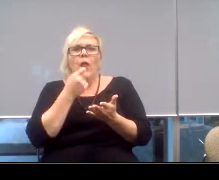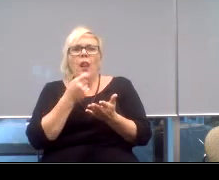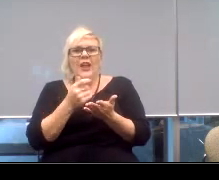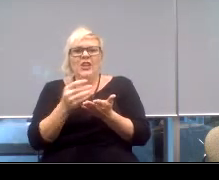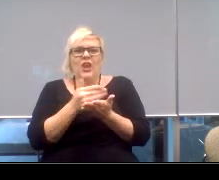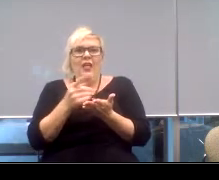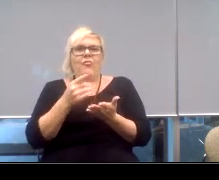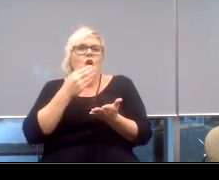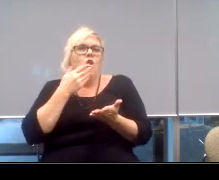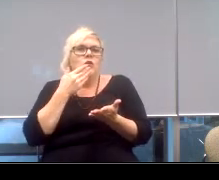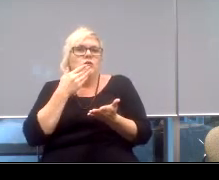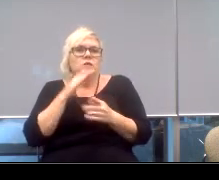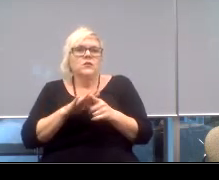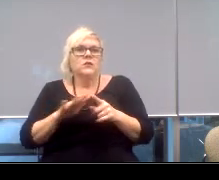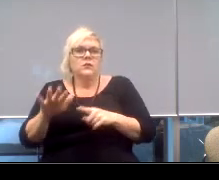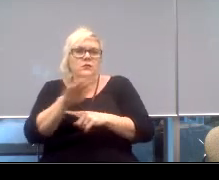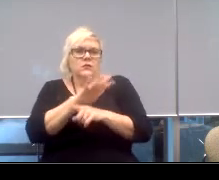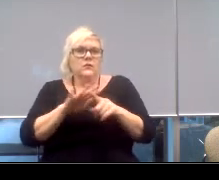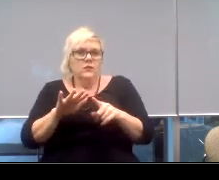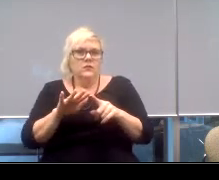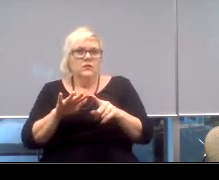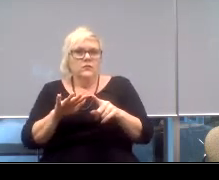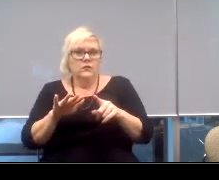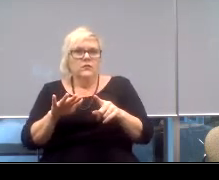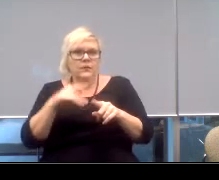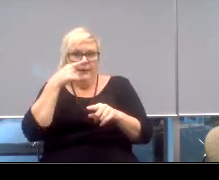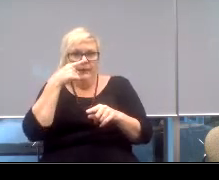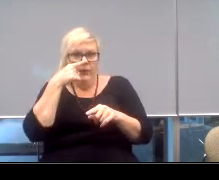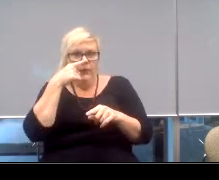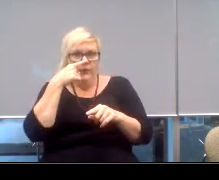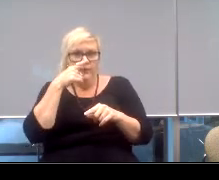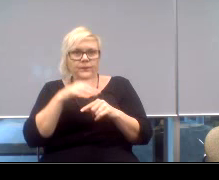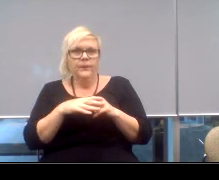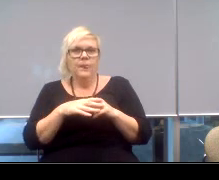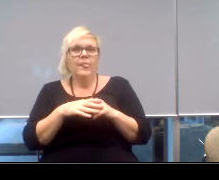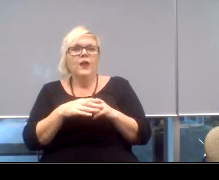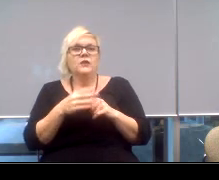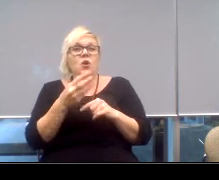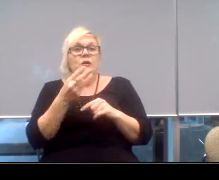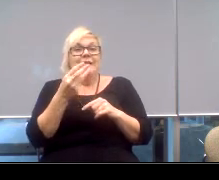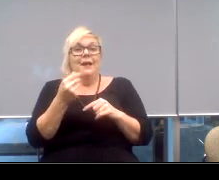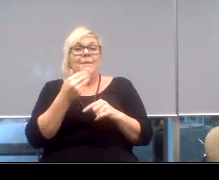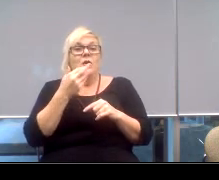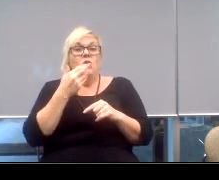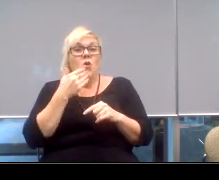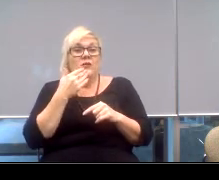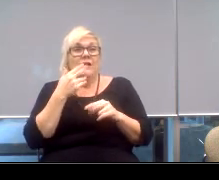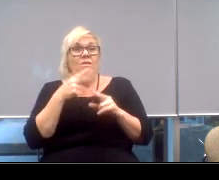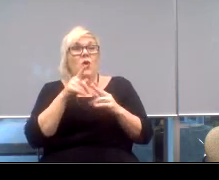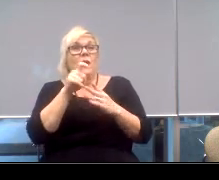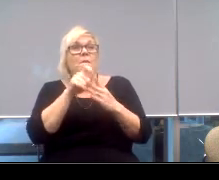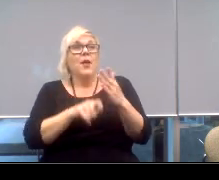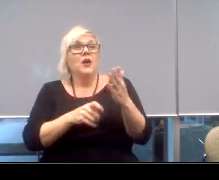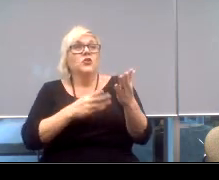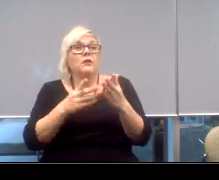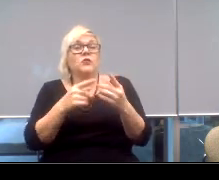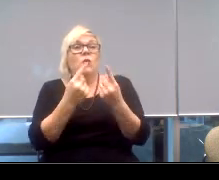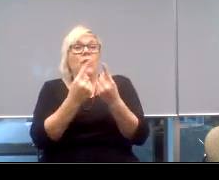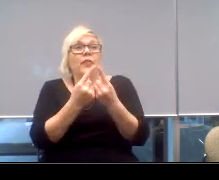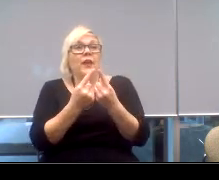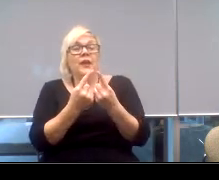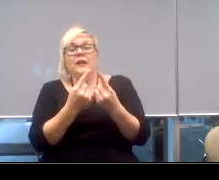all Australians, and the resulting financial costs may be too much for any individual or family to bear, and the NDIS is a way